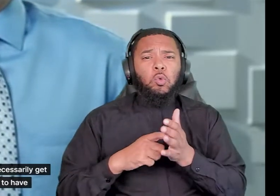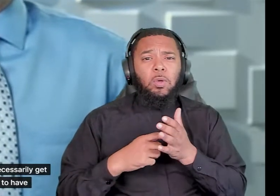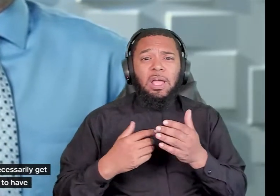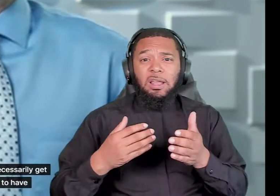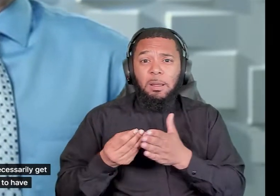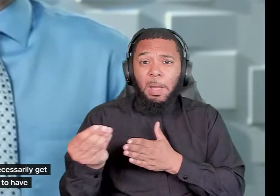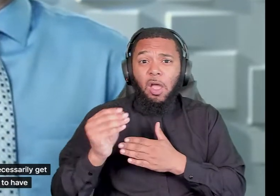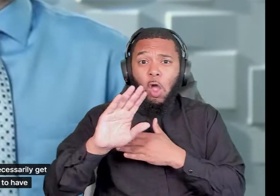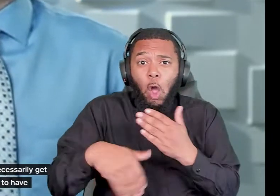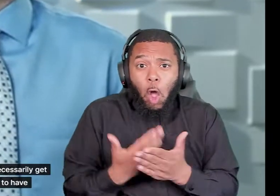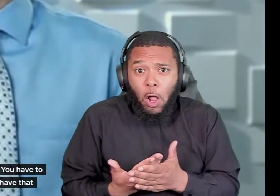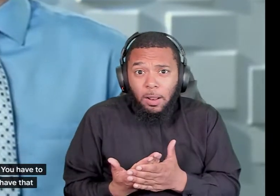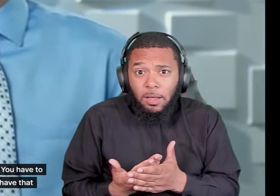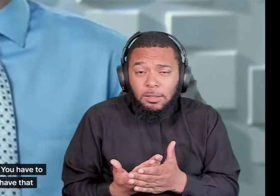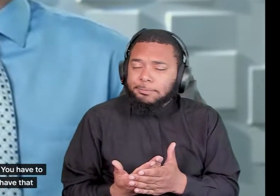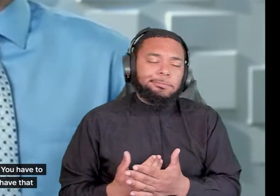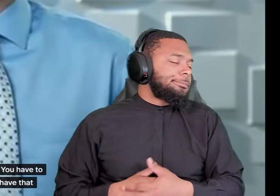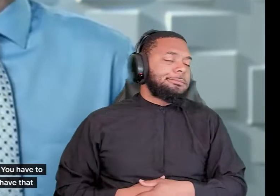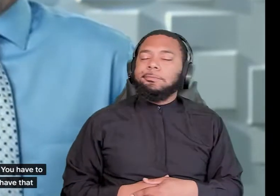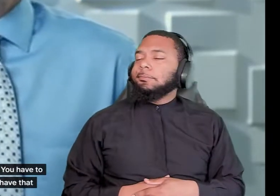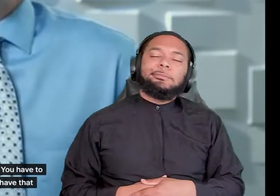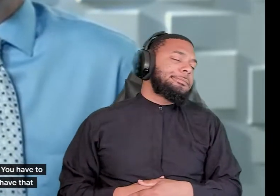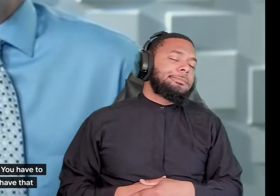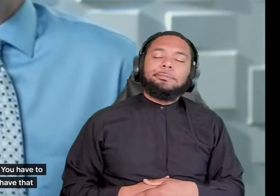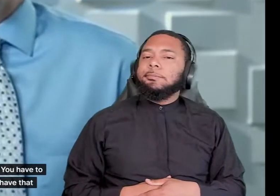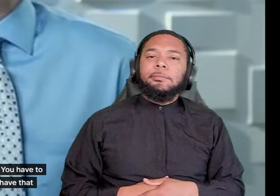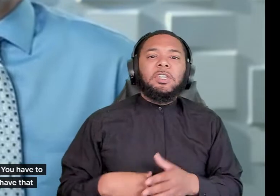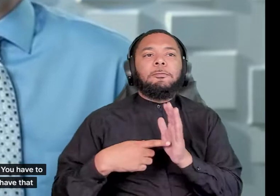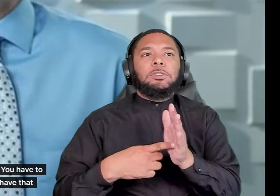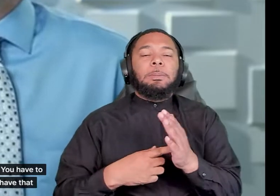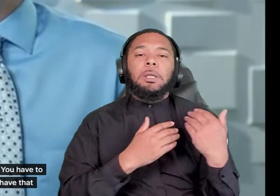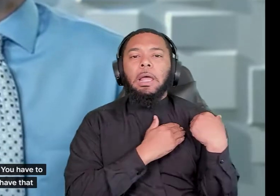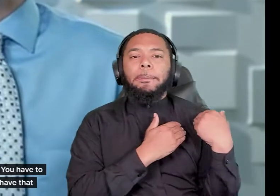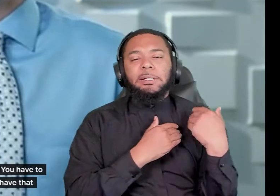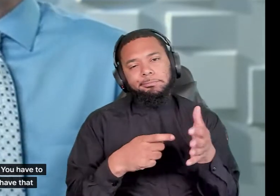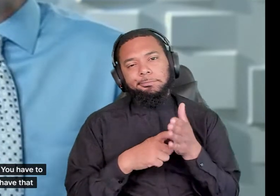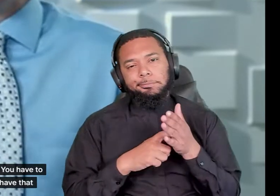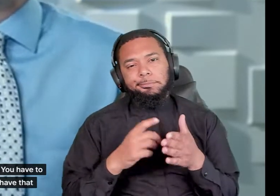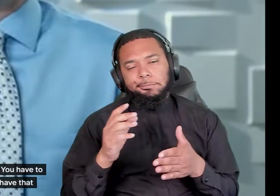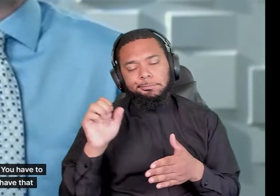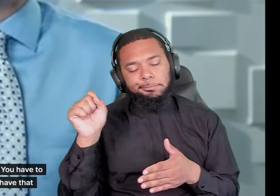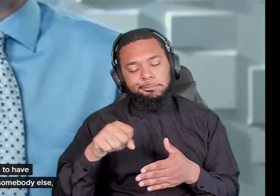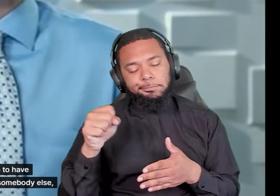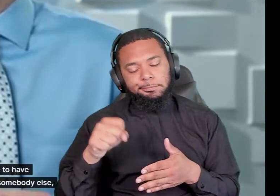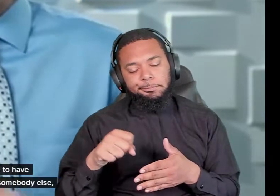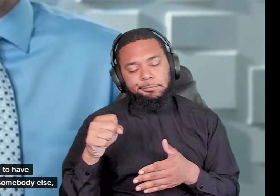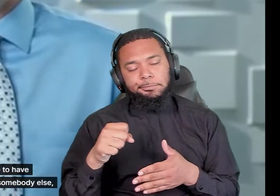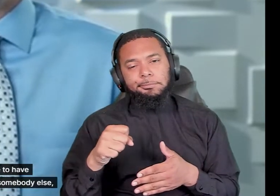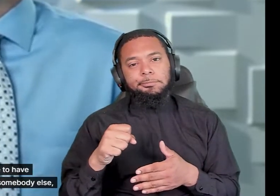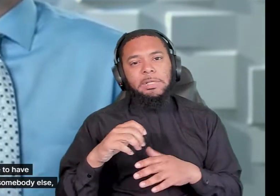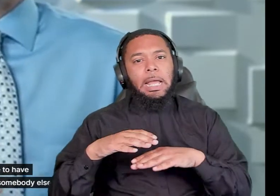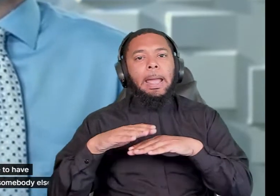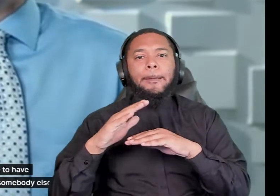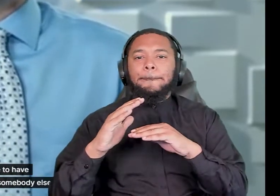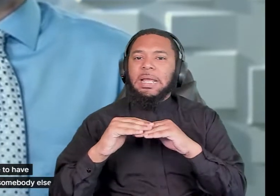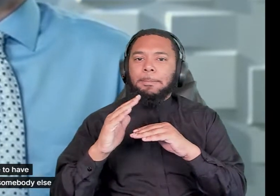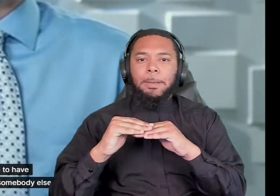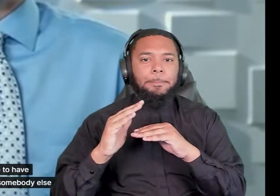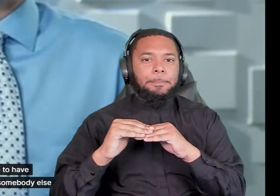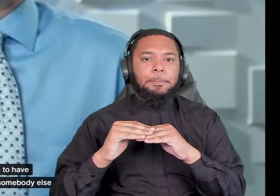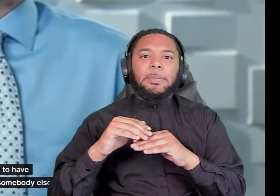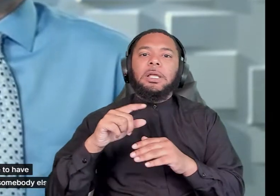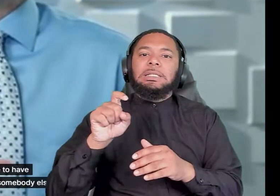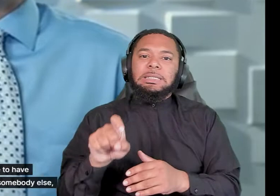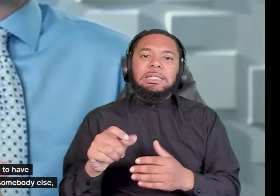of these. You have to have, like for instance, liability you have to have. That you have to have that at minimum. You have to have